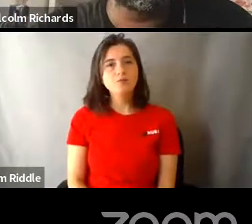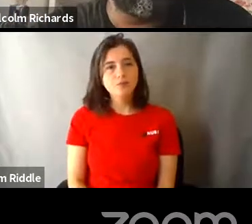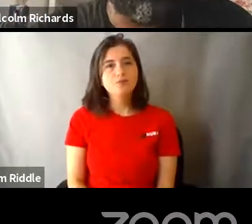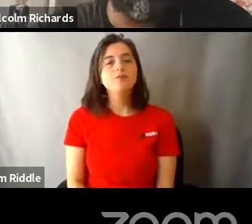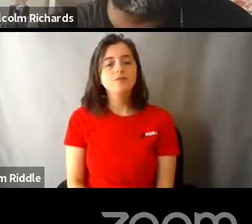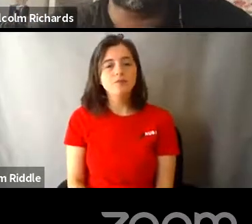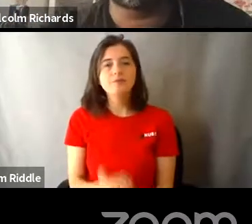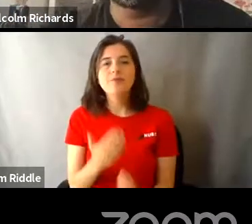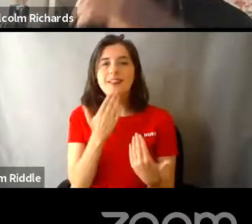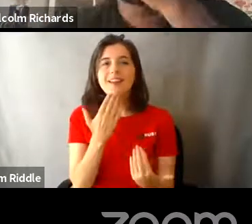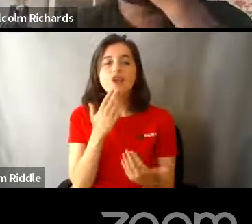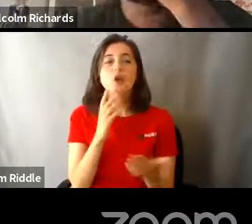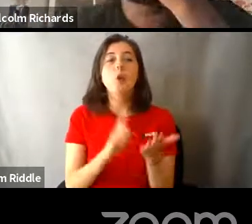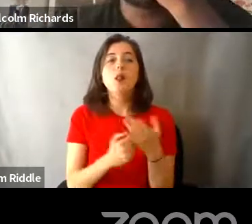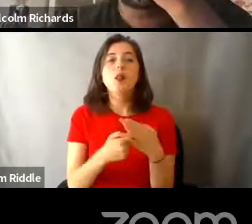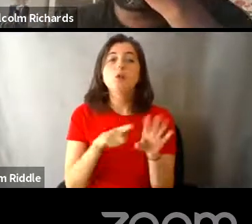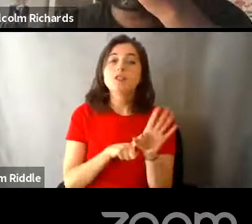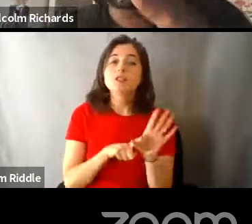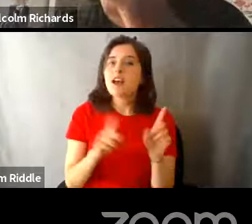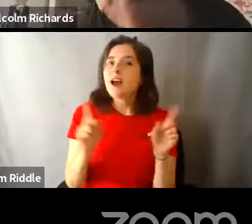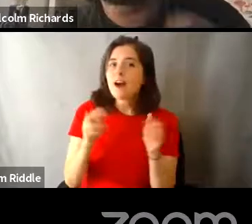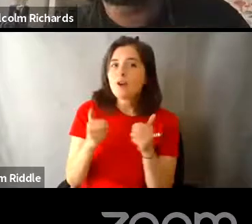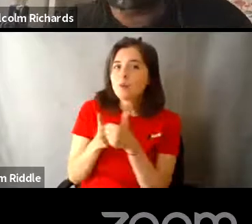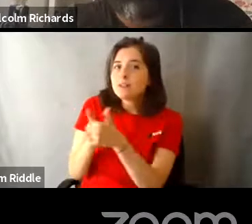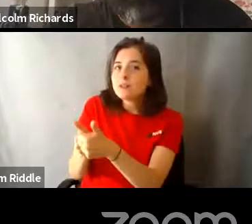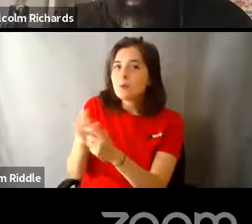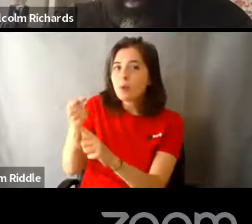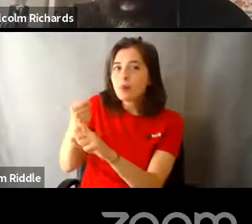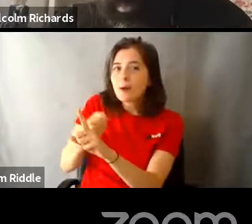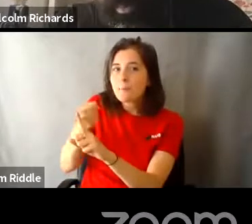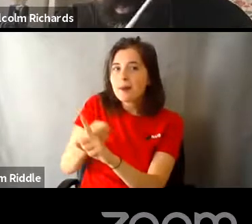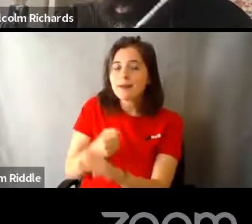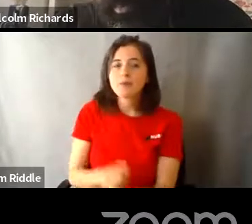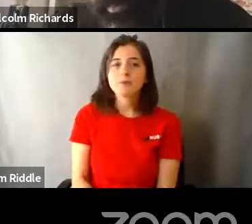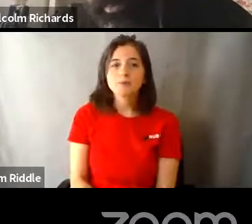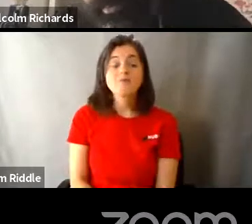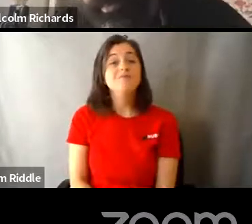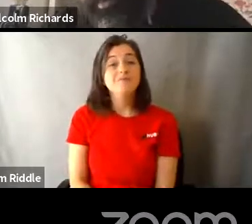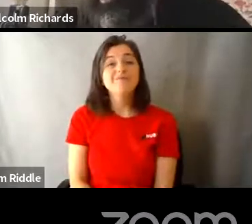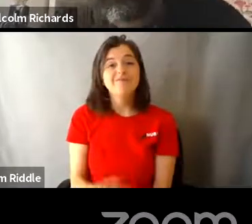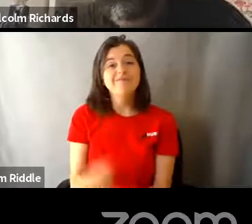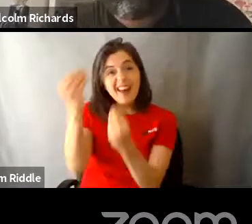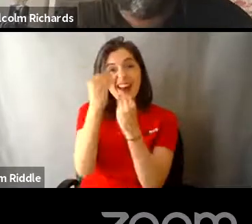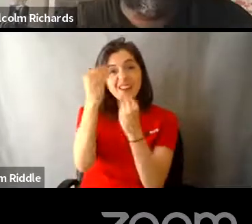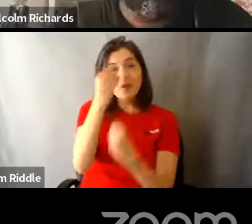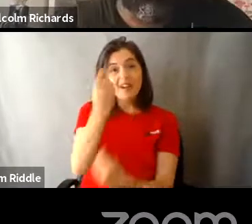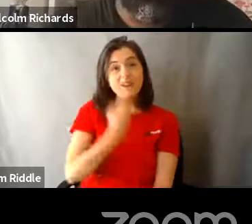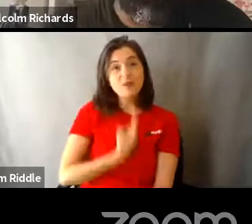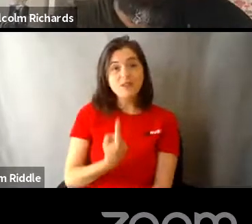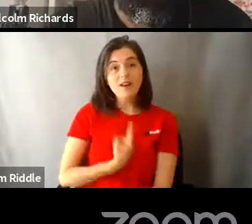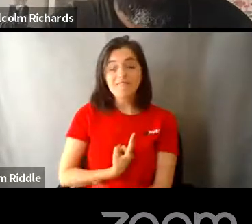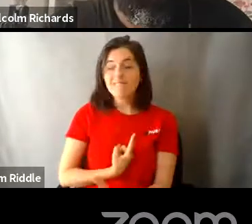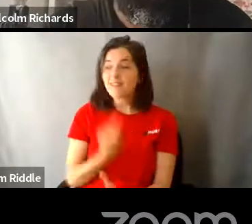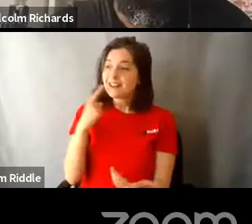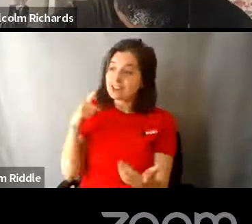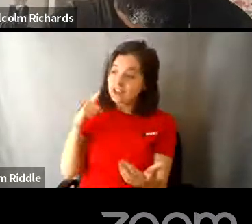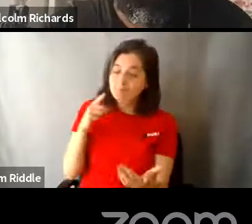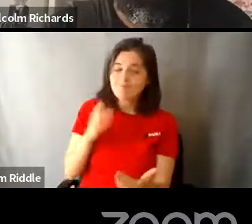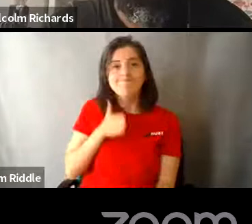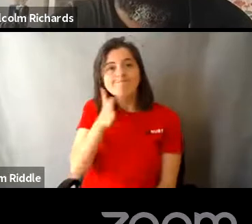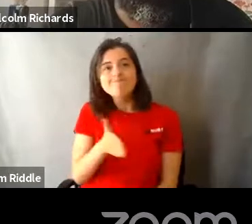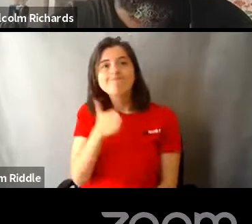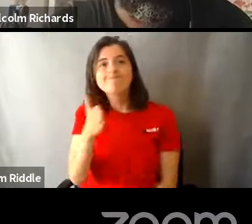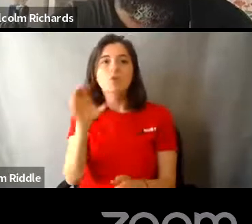you. Lucy, what can we do to support the campaign? Yeah, educate yourself and attend as many.